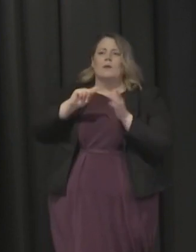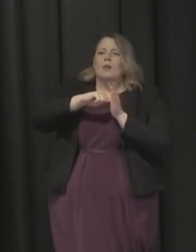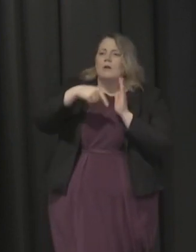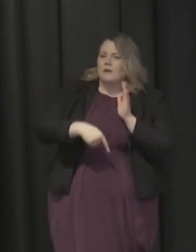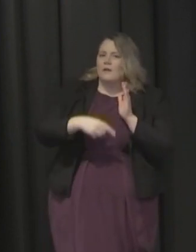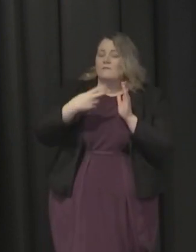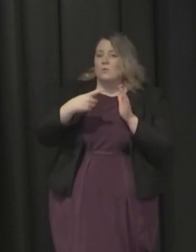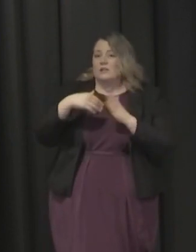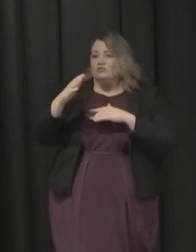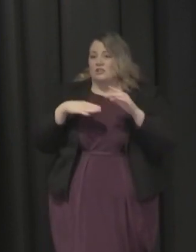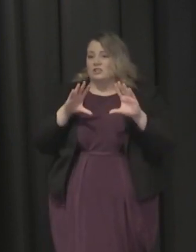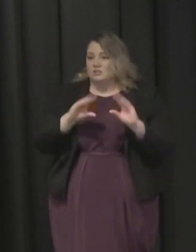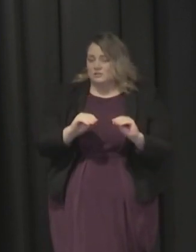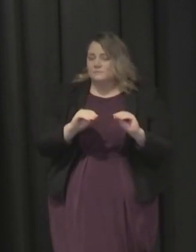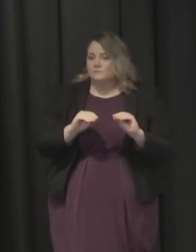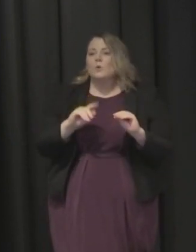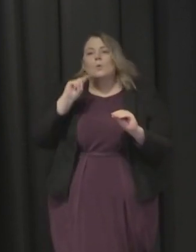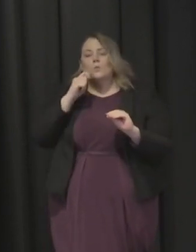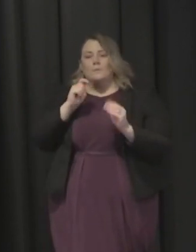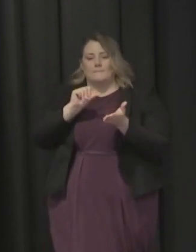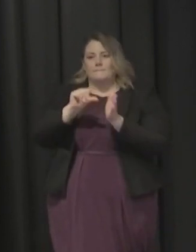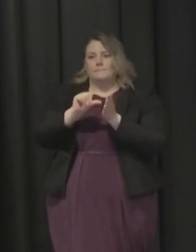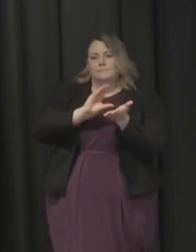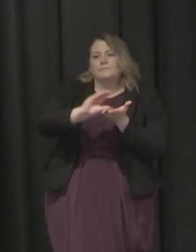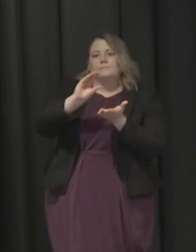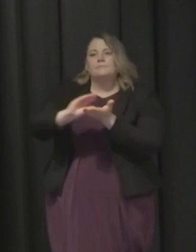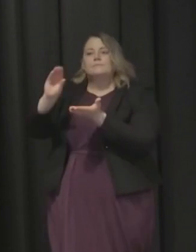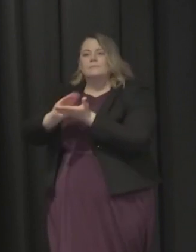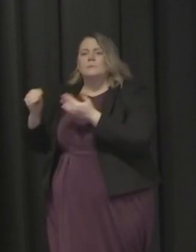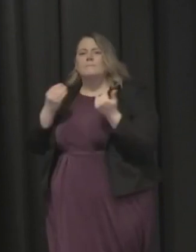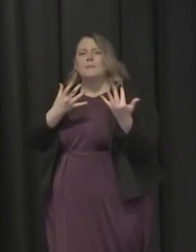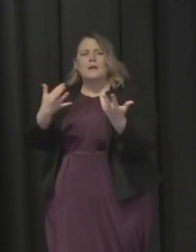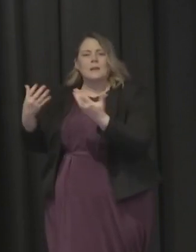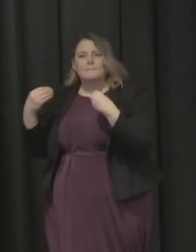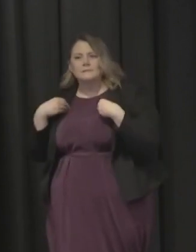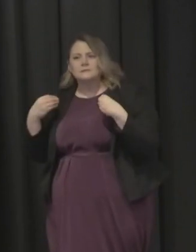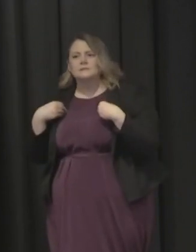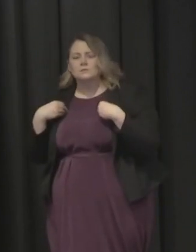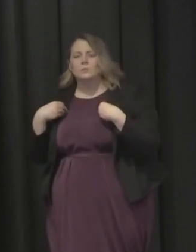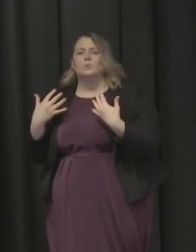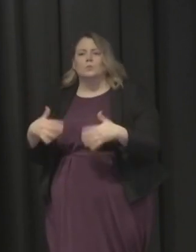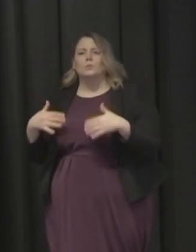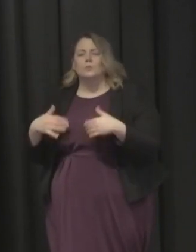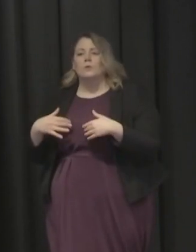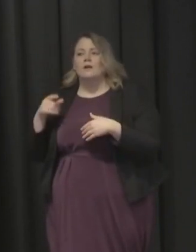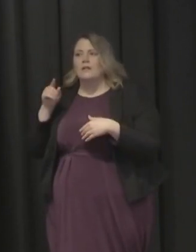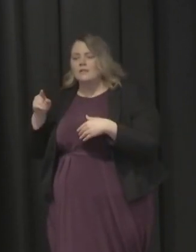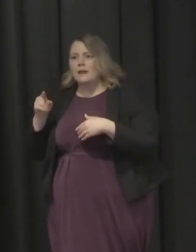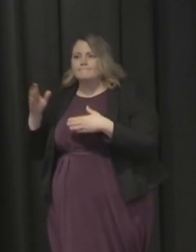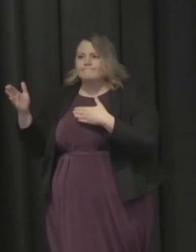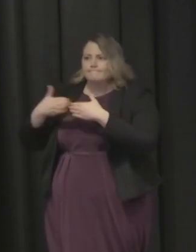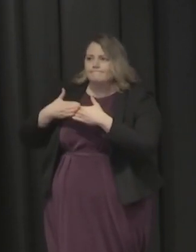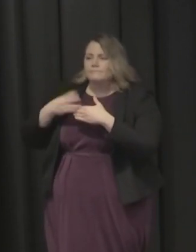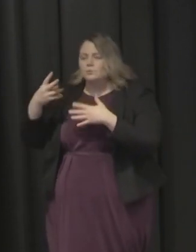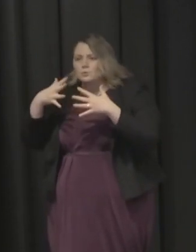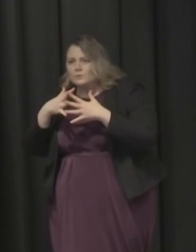businesses, including sole traders, to cover the periods of restriction from the 21st of September through to the